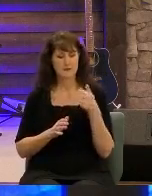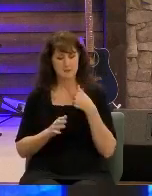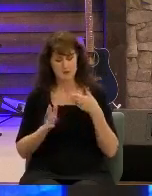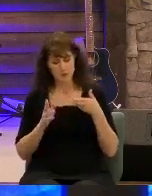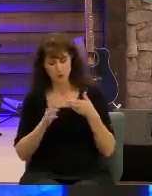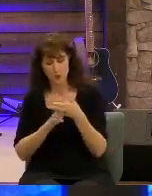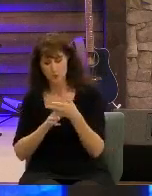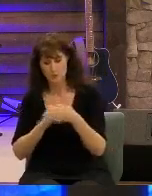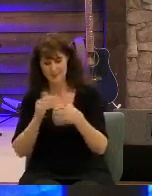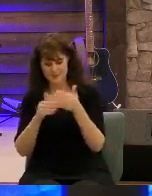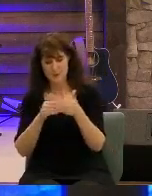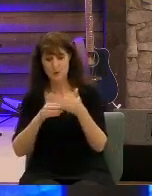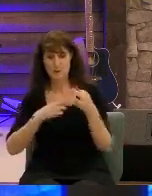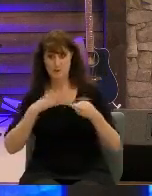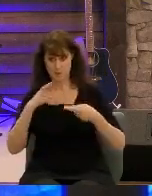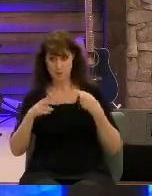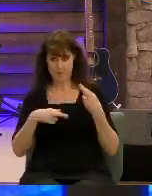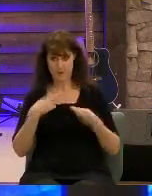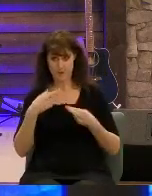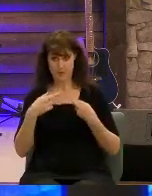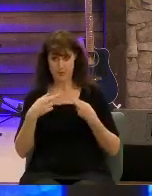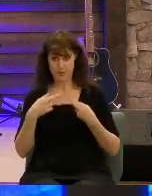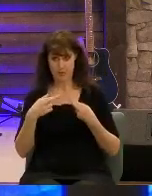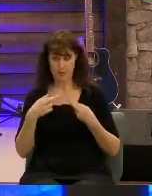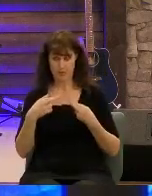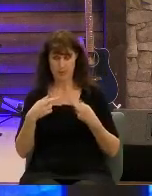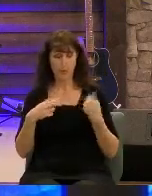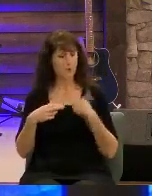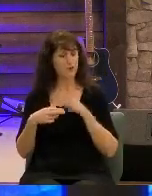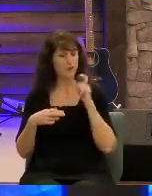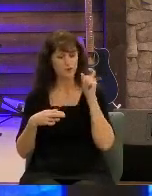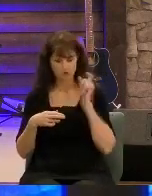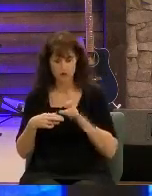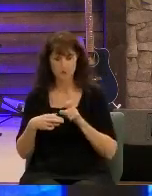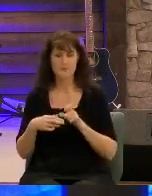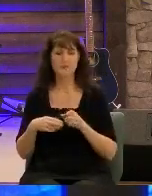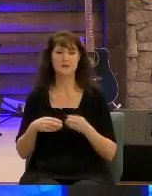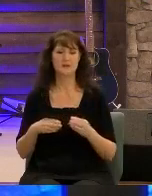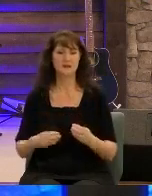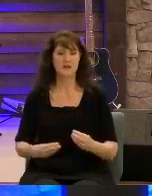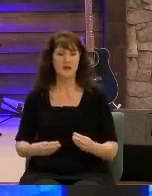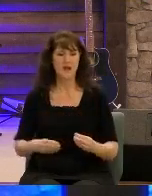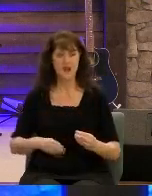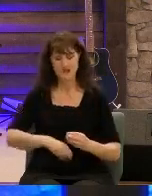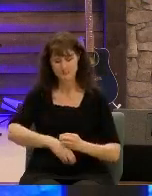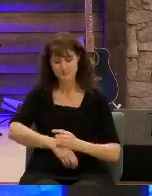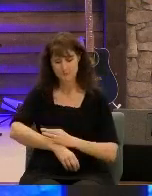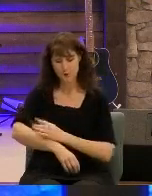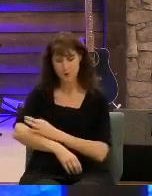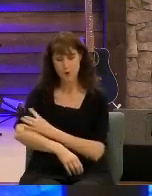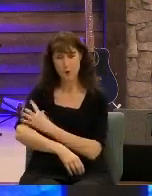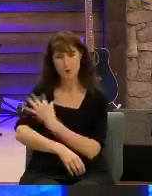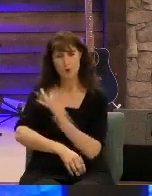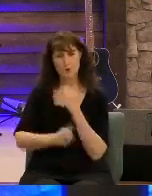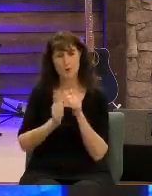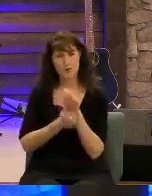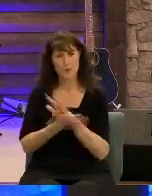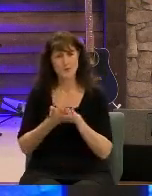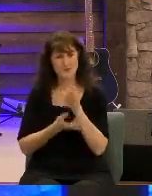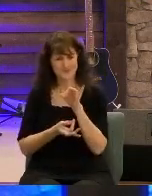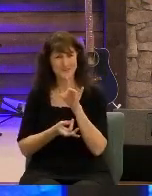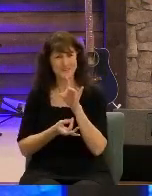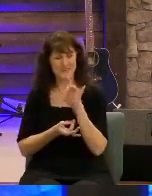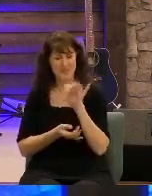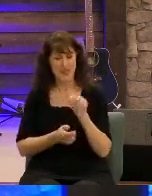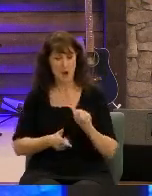the revival, that we should be infused with the power of the Holy Spirit, with the Word of God, right? That our